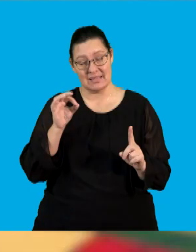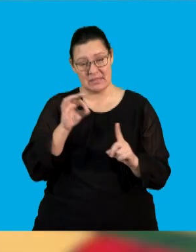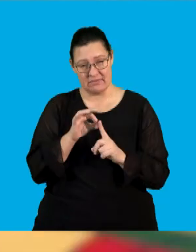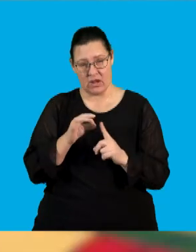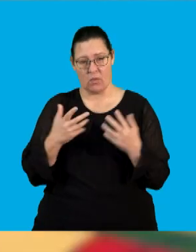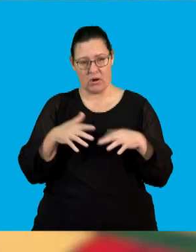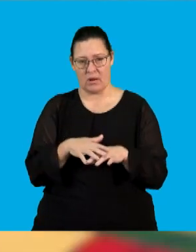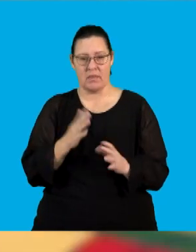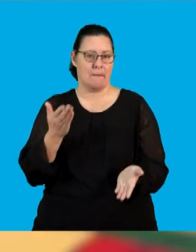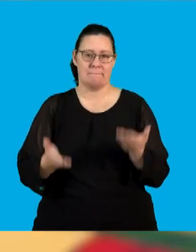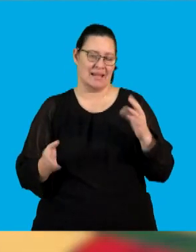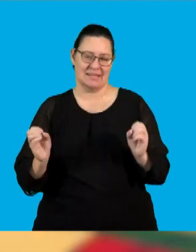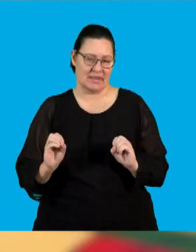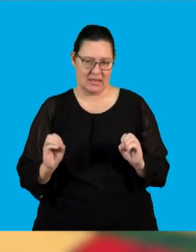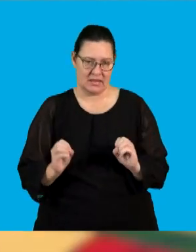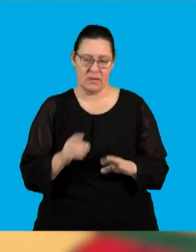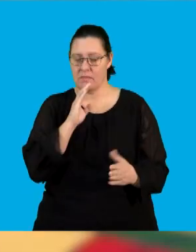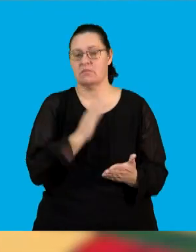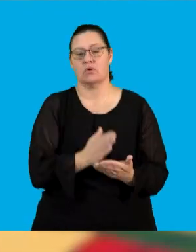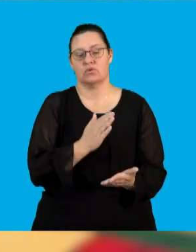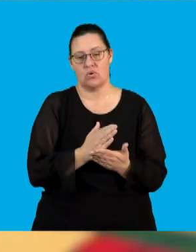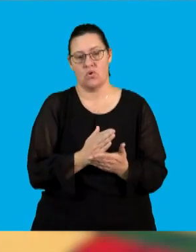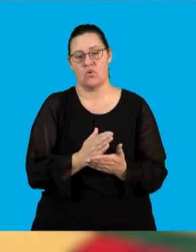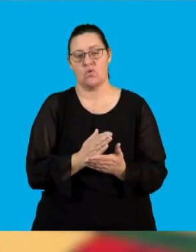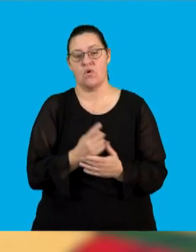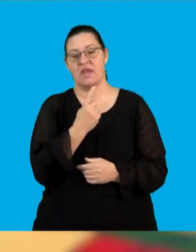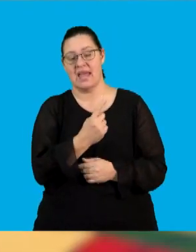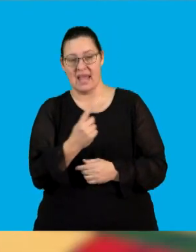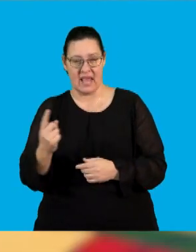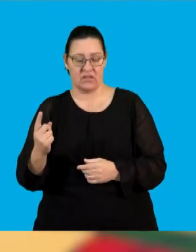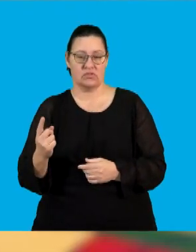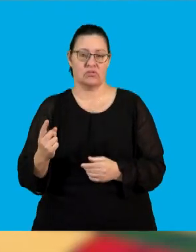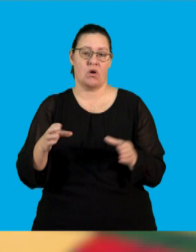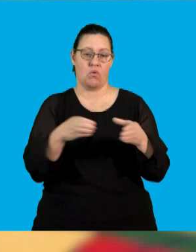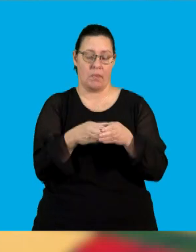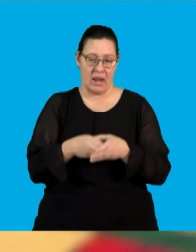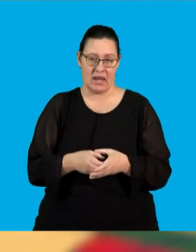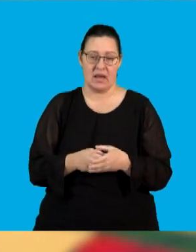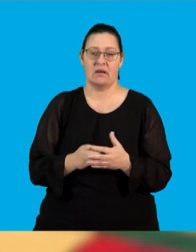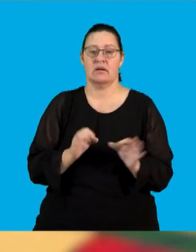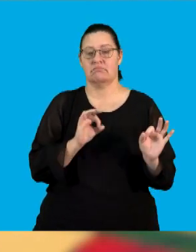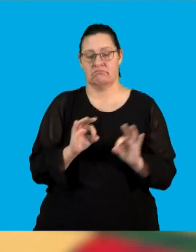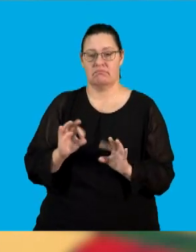that particular compound here will not be balanced. So you need to make sure that the ratio of each of these compounds here, it